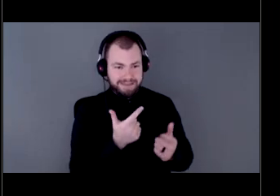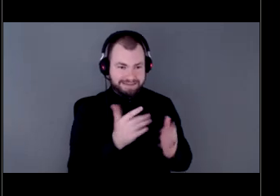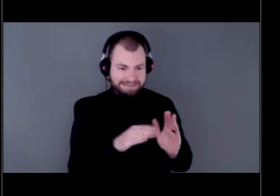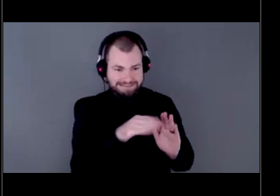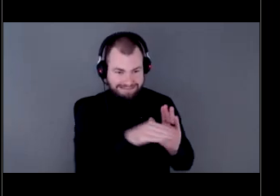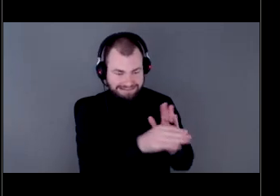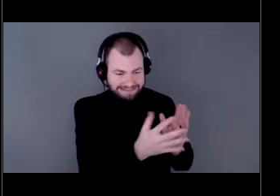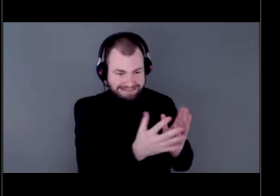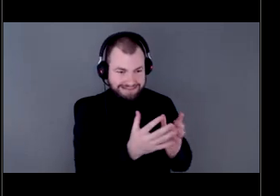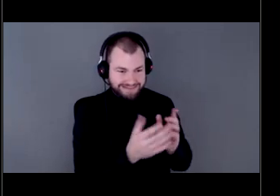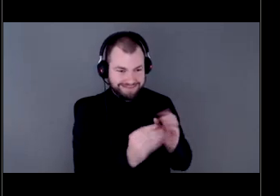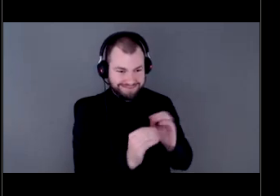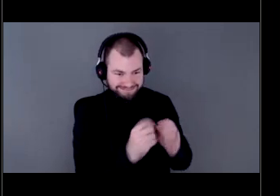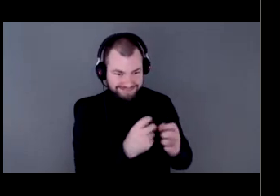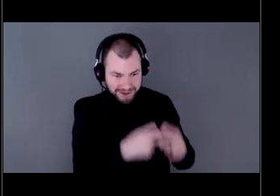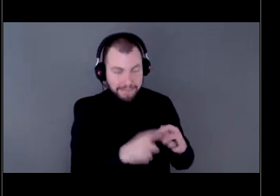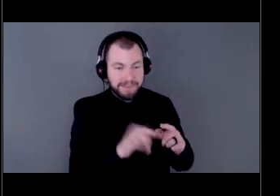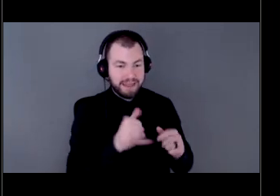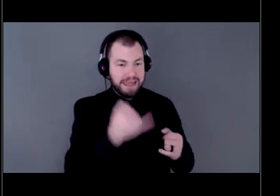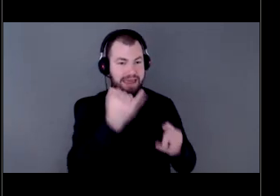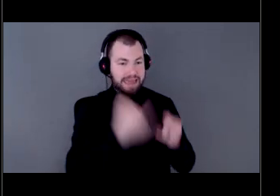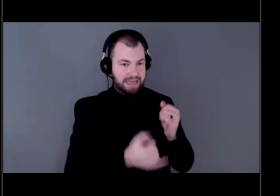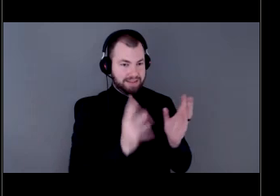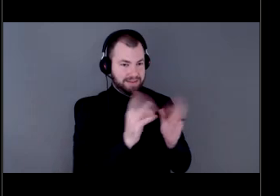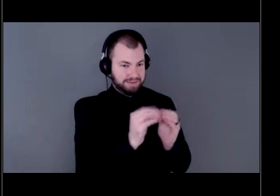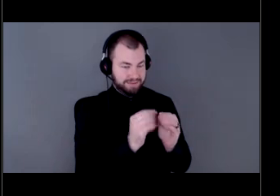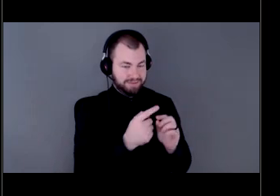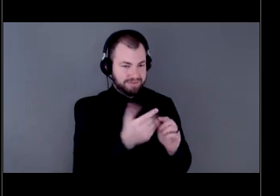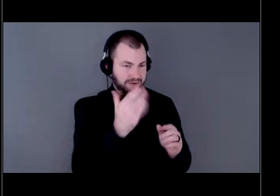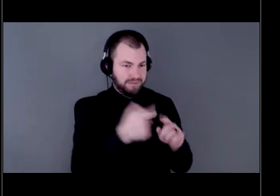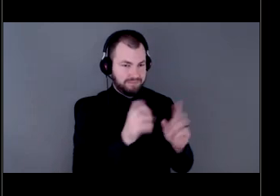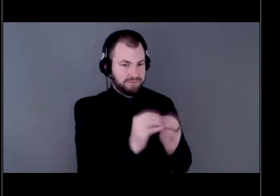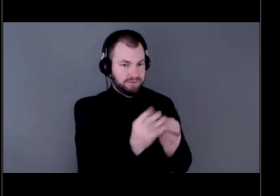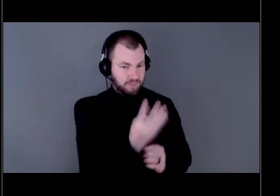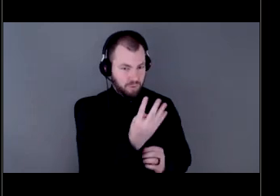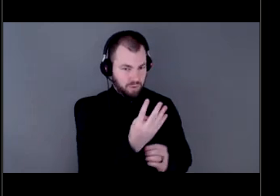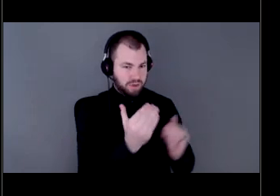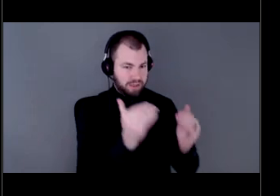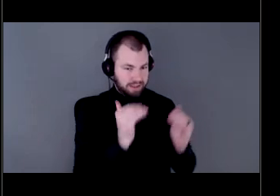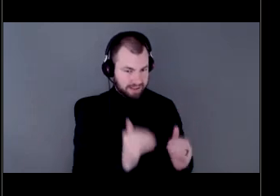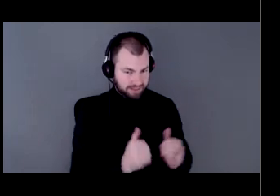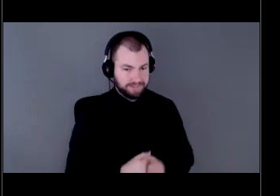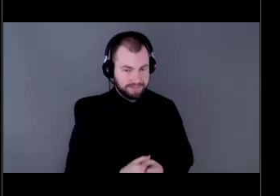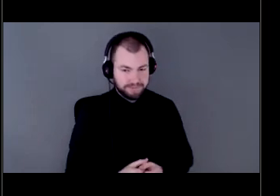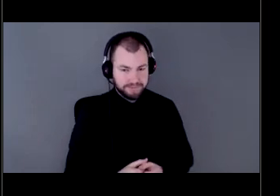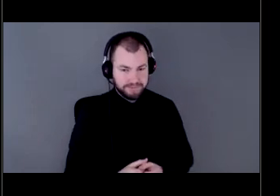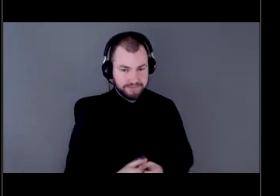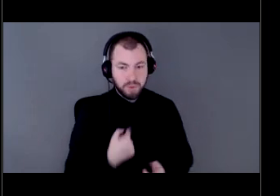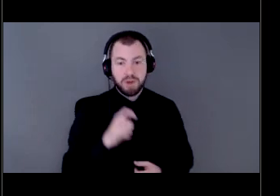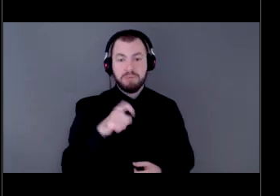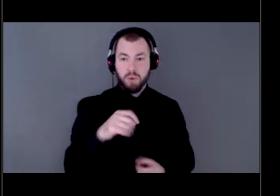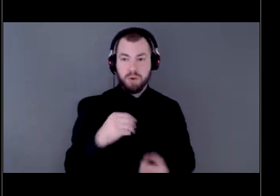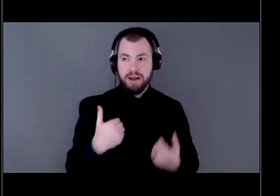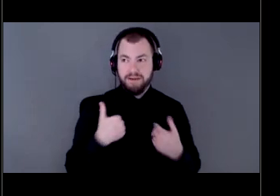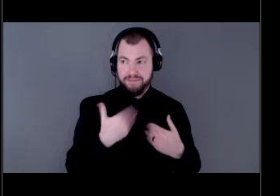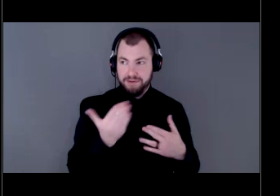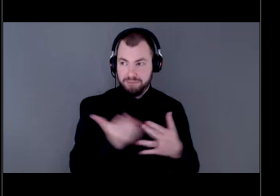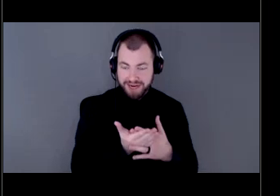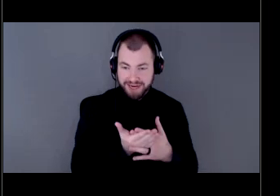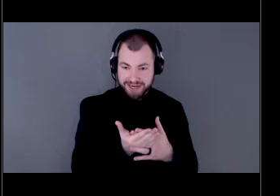last talk from session 4. Next slide, please. So we were supposed to have a break, and we